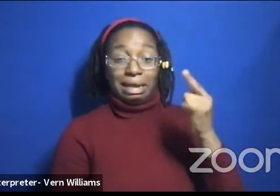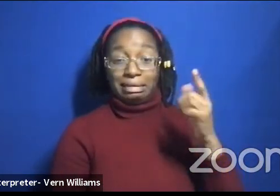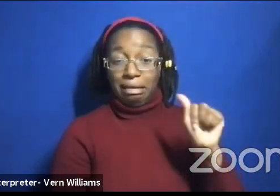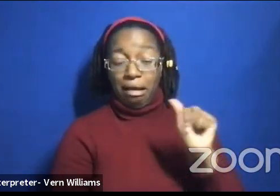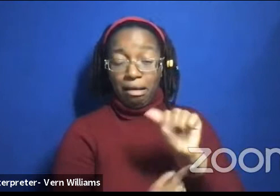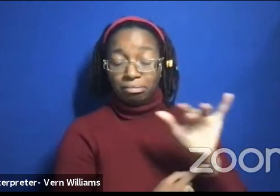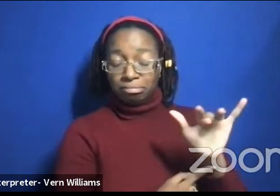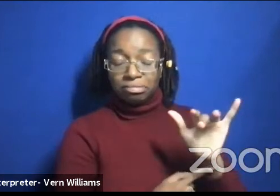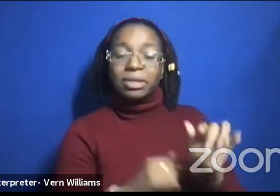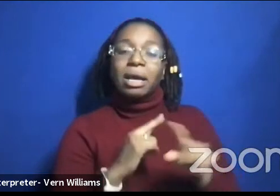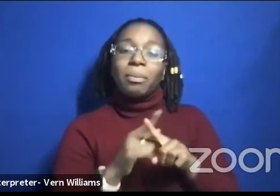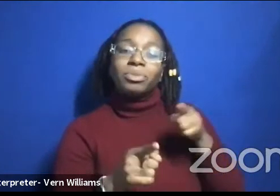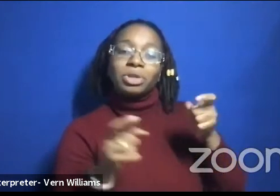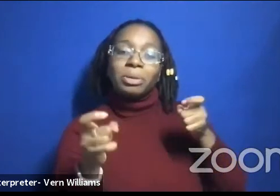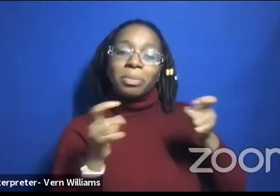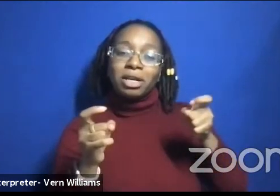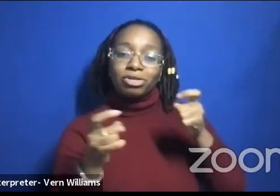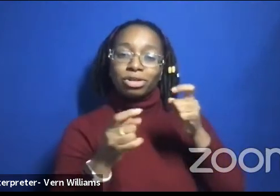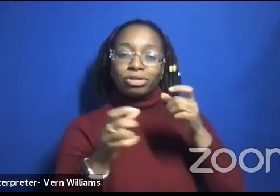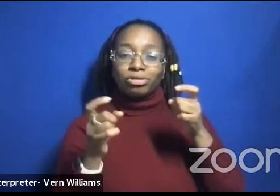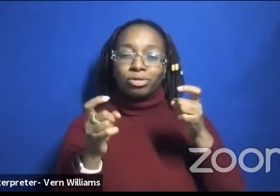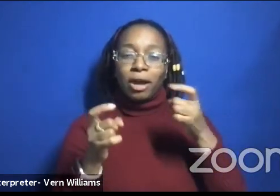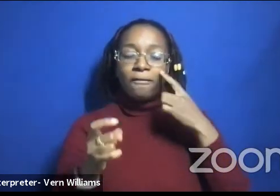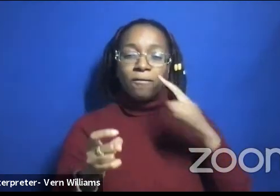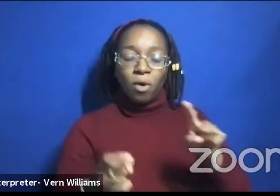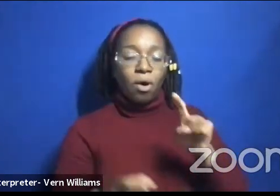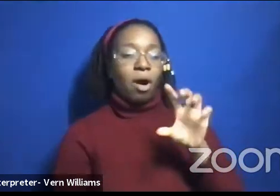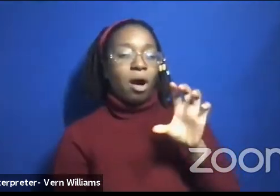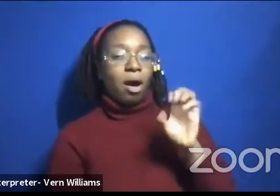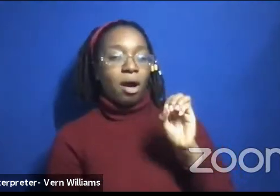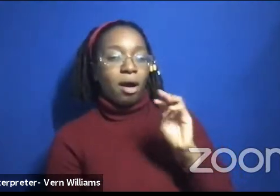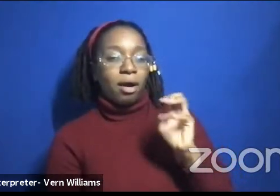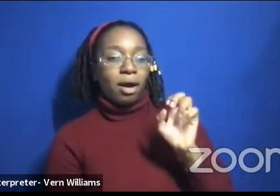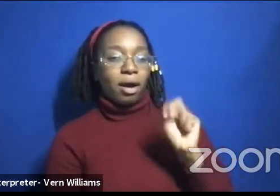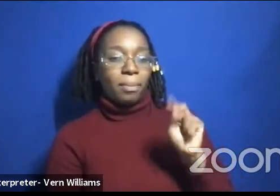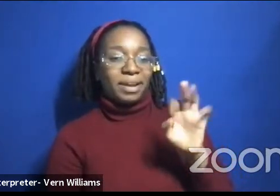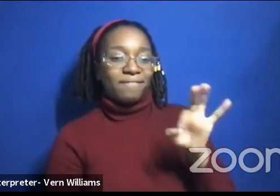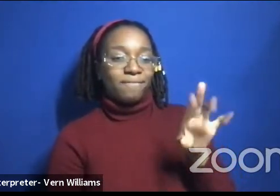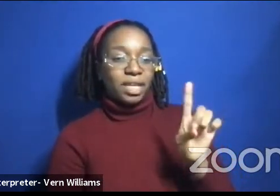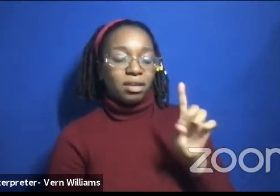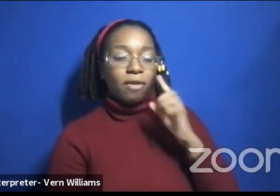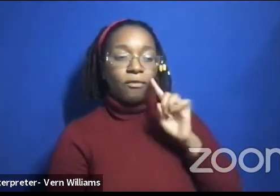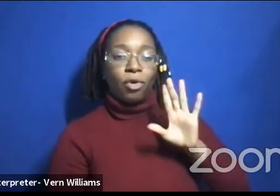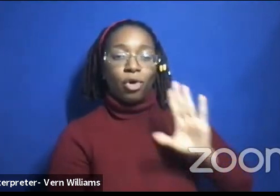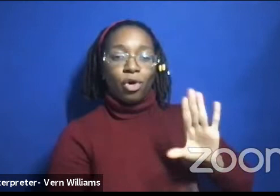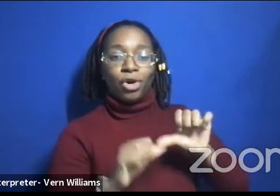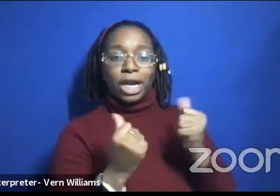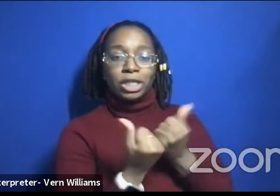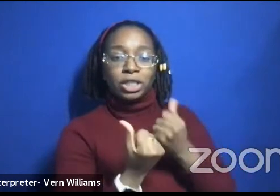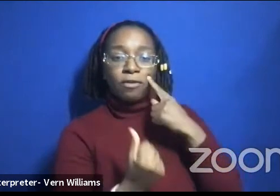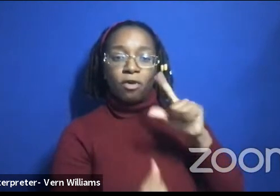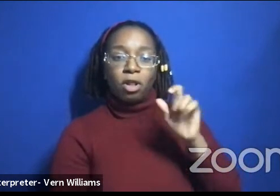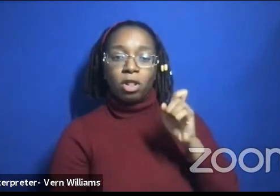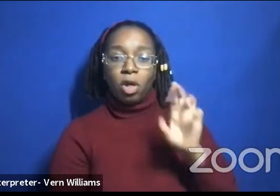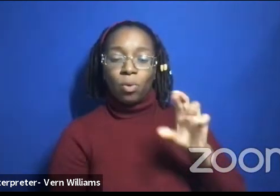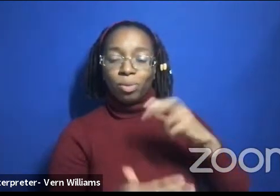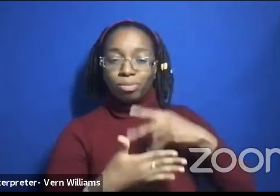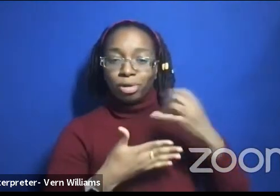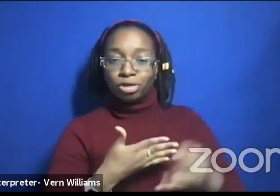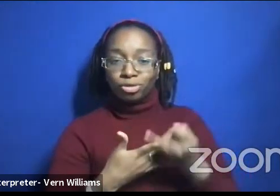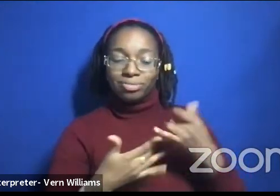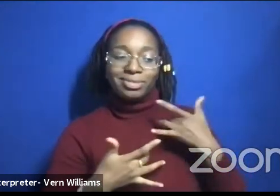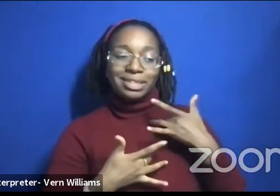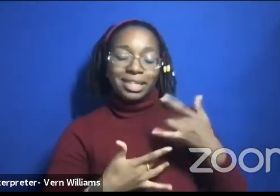interim managing director at Common Field and works as an arts advisor through her agency Lohar Projects, focusing on public